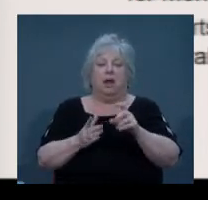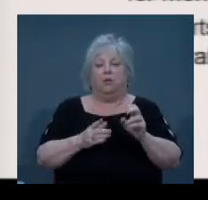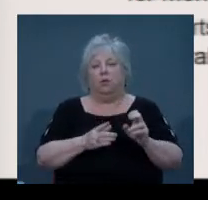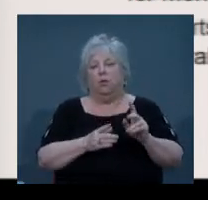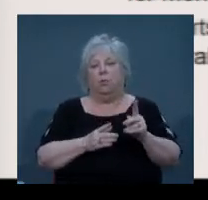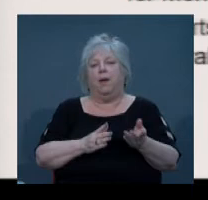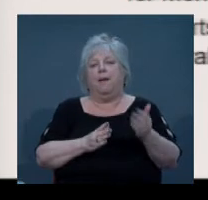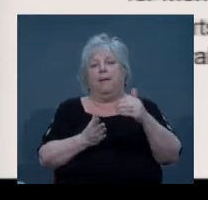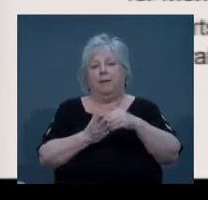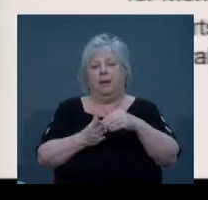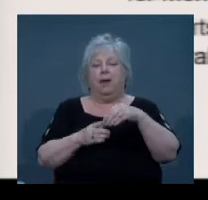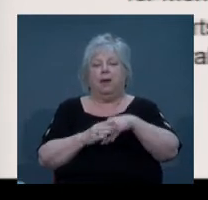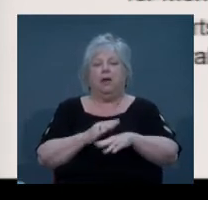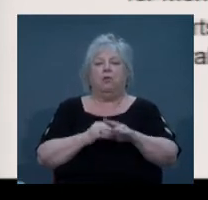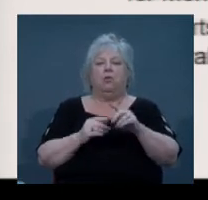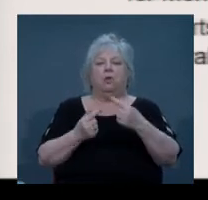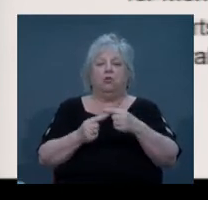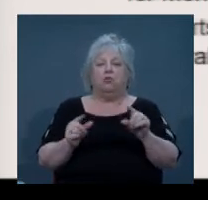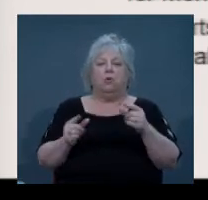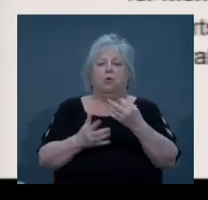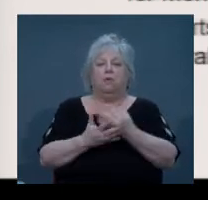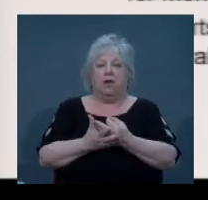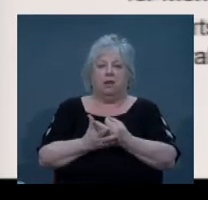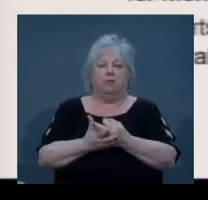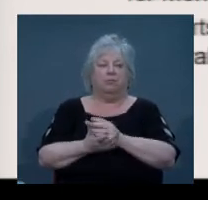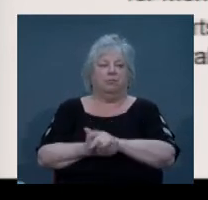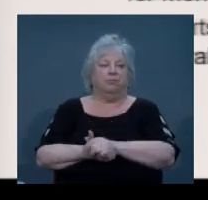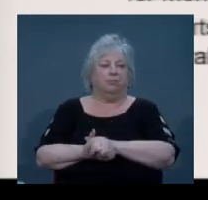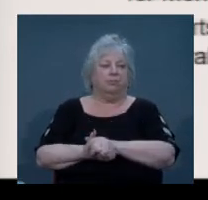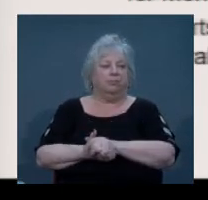This expenditure will return to the general fund.